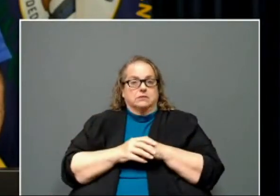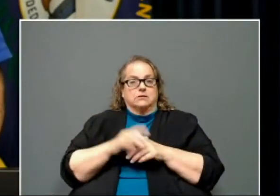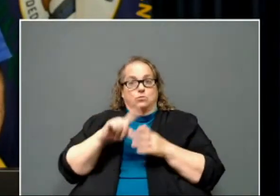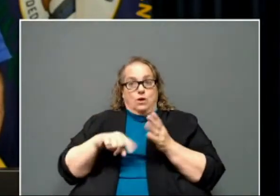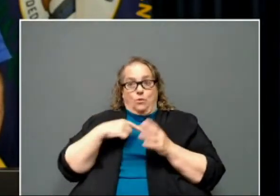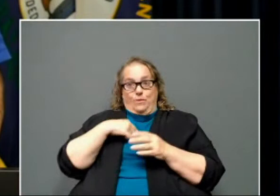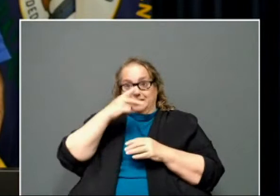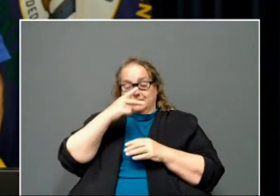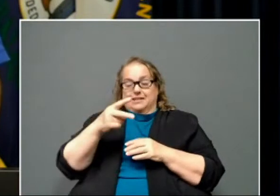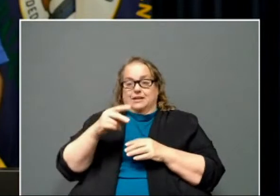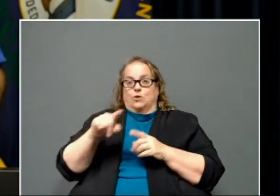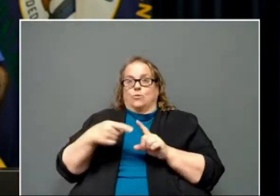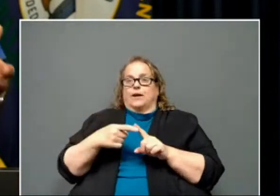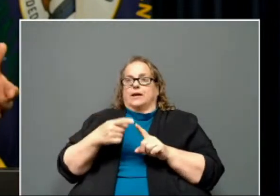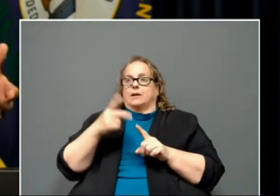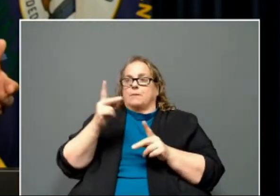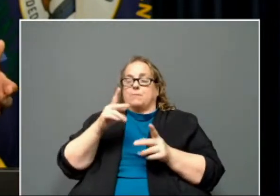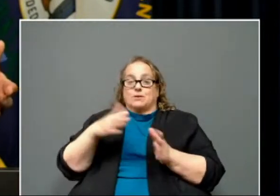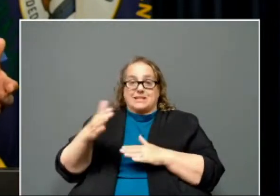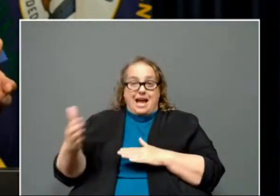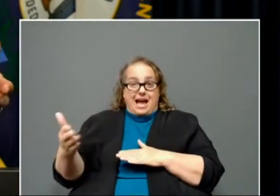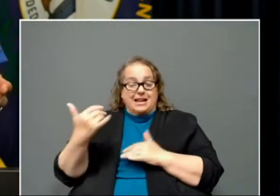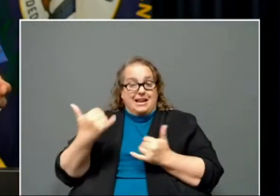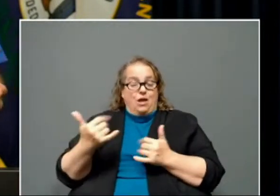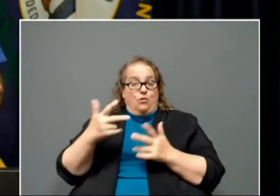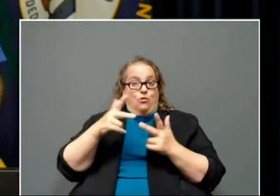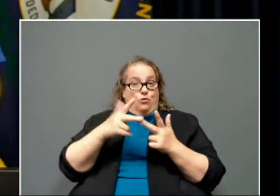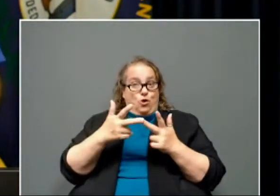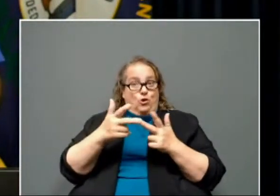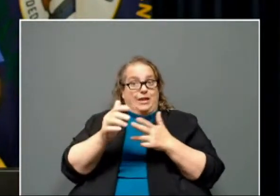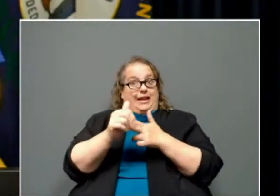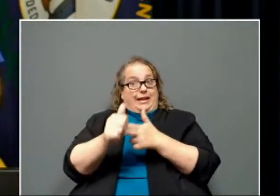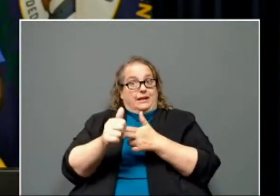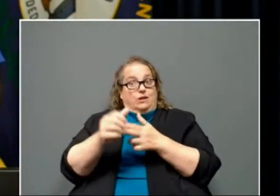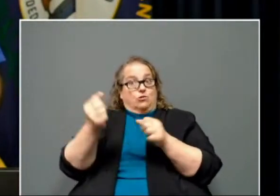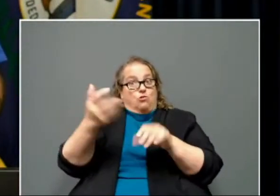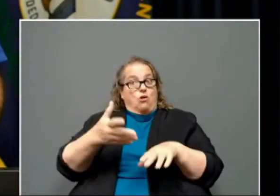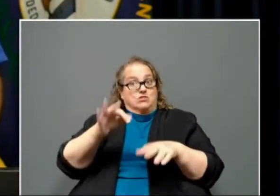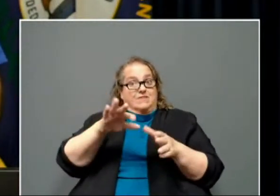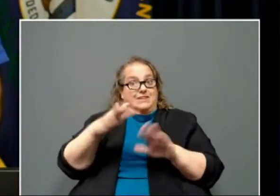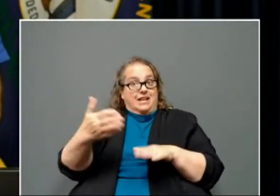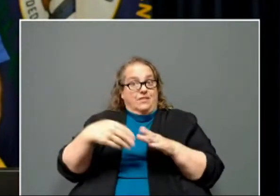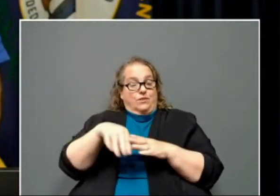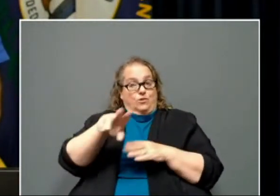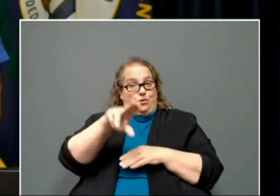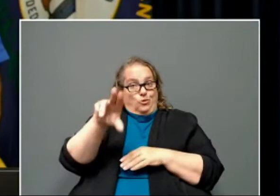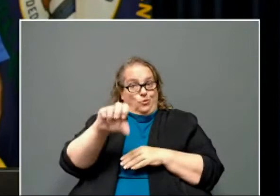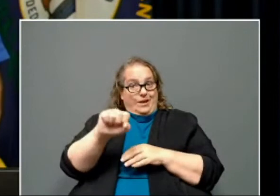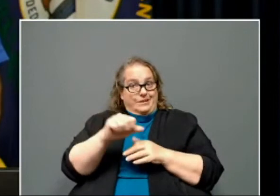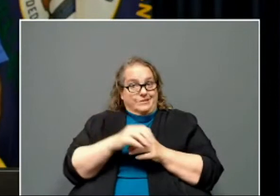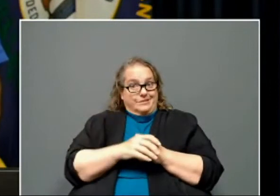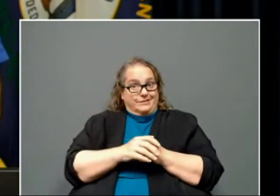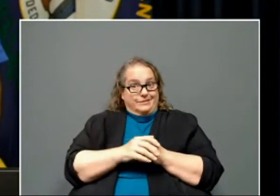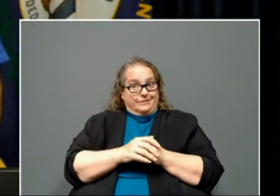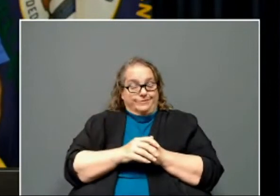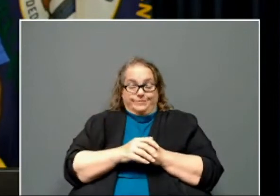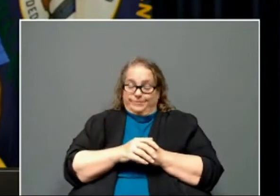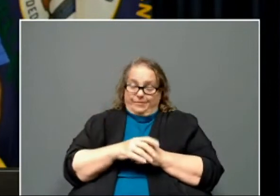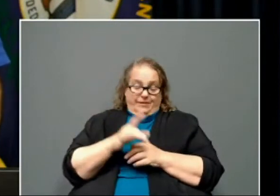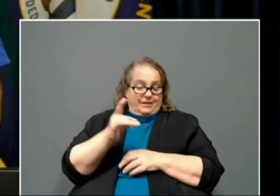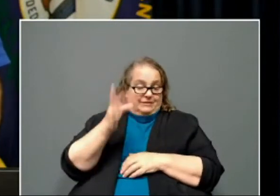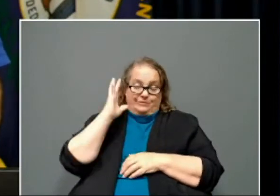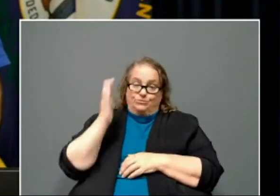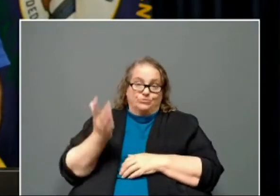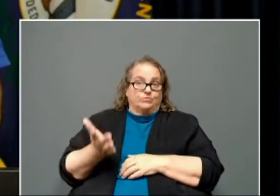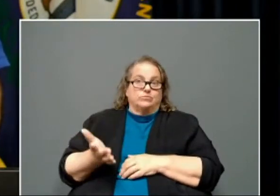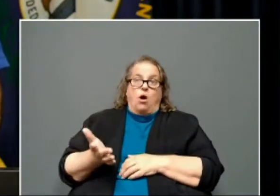people. This is now the 3rd leading cause of death in the United States, if that's not incredible. What